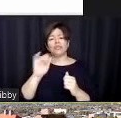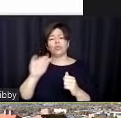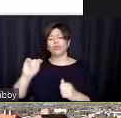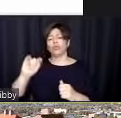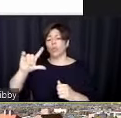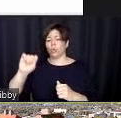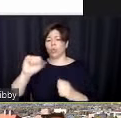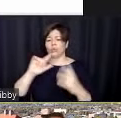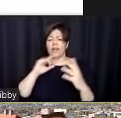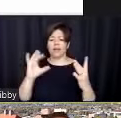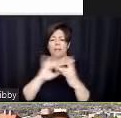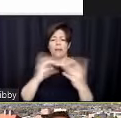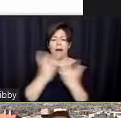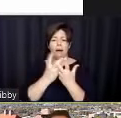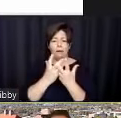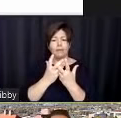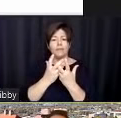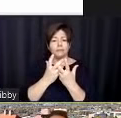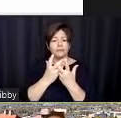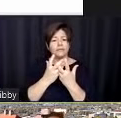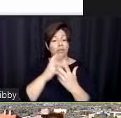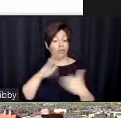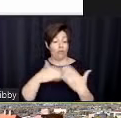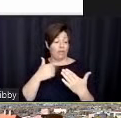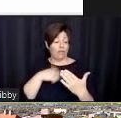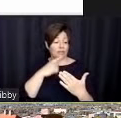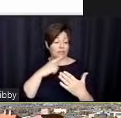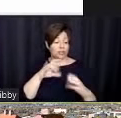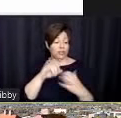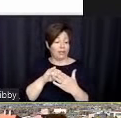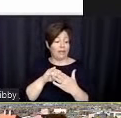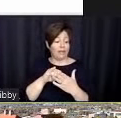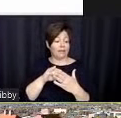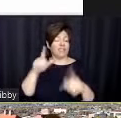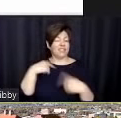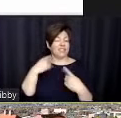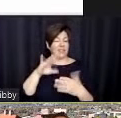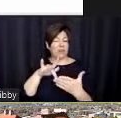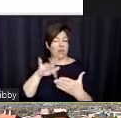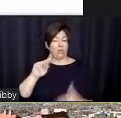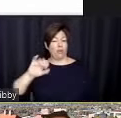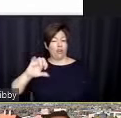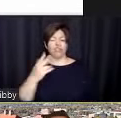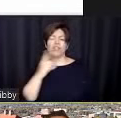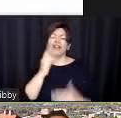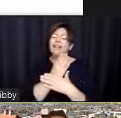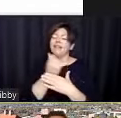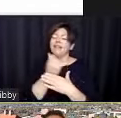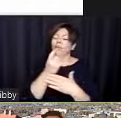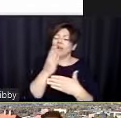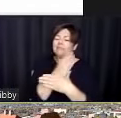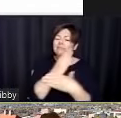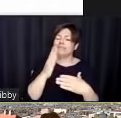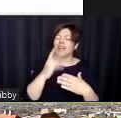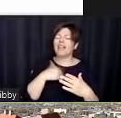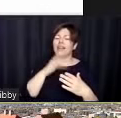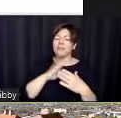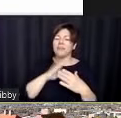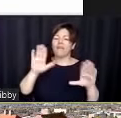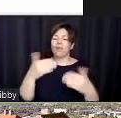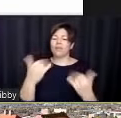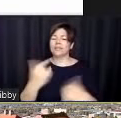them, something that we've all been thinking about since mid-March, and a little bit in between. So that's my focus this